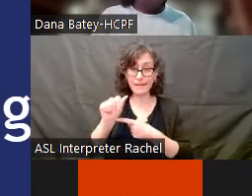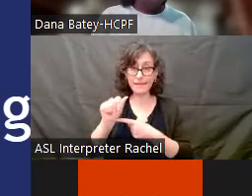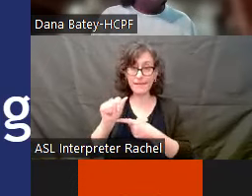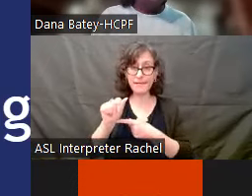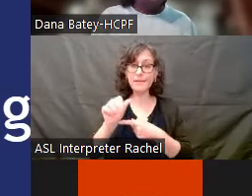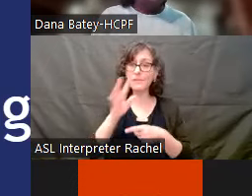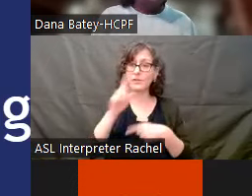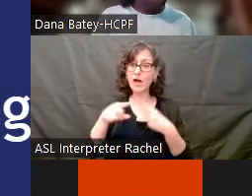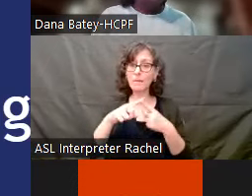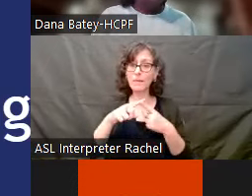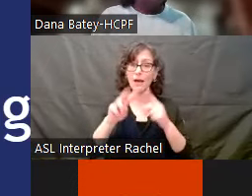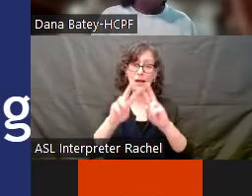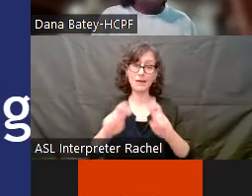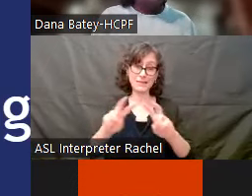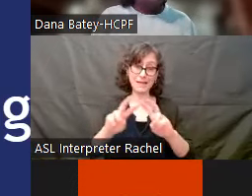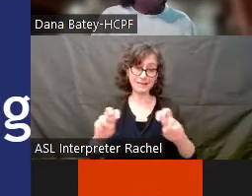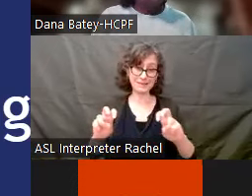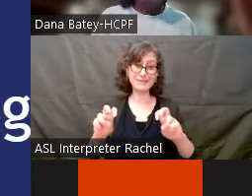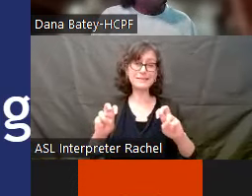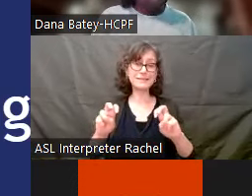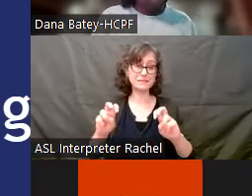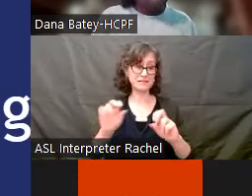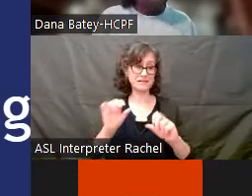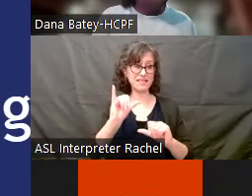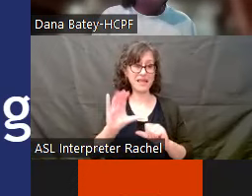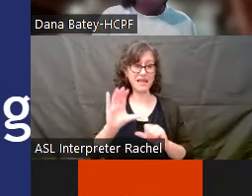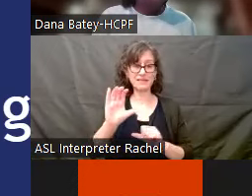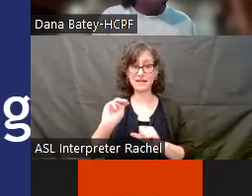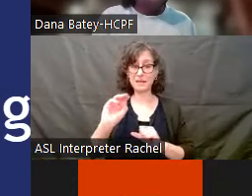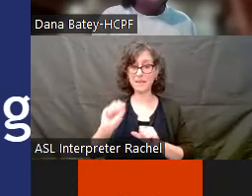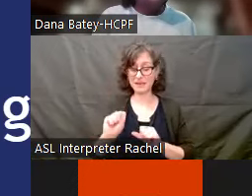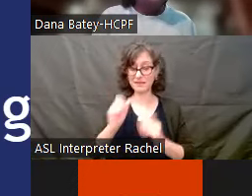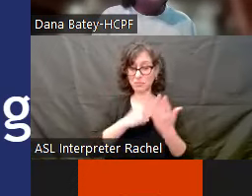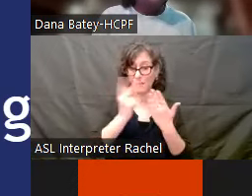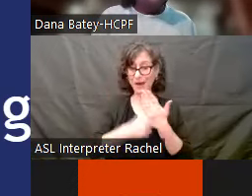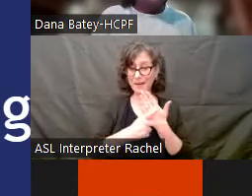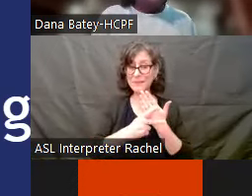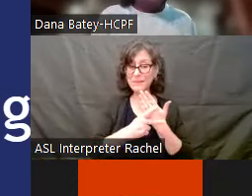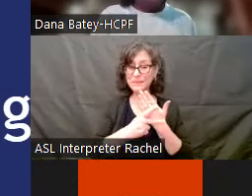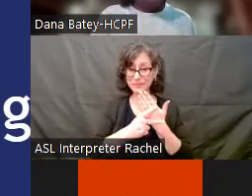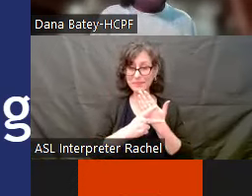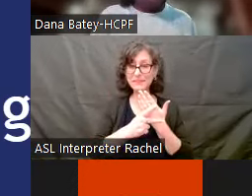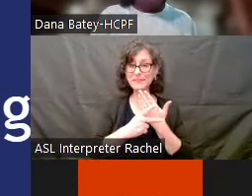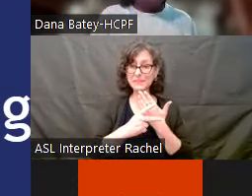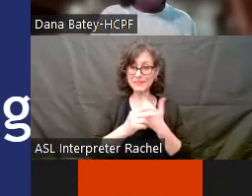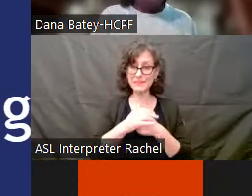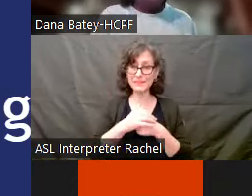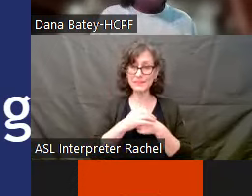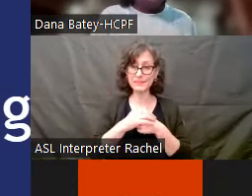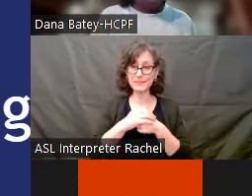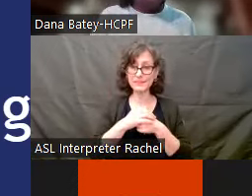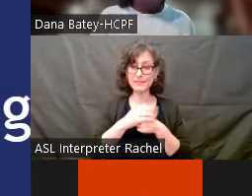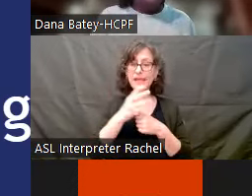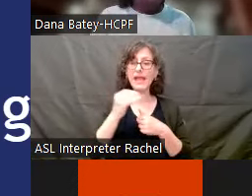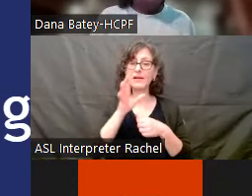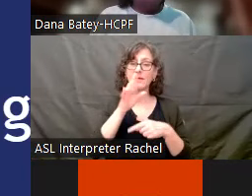the assessing the CMS programs. And then we talked